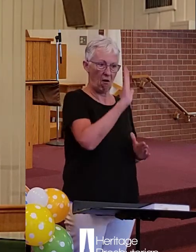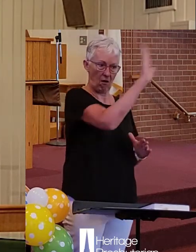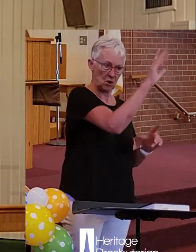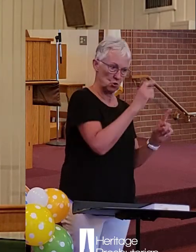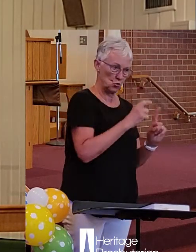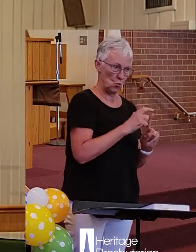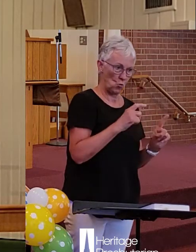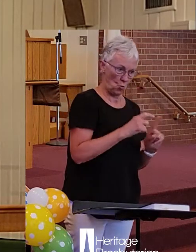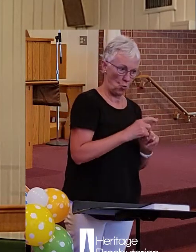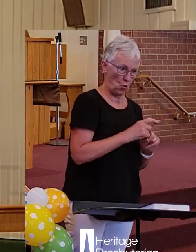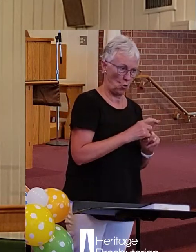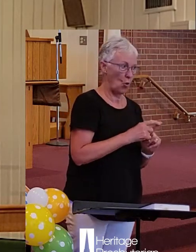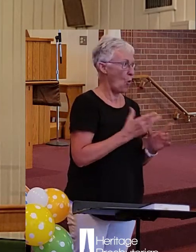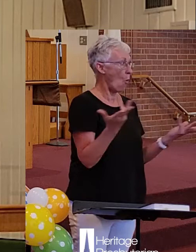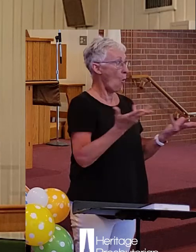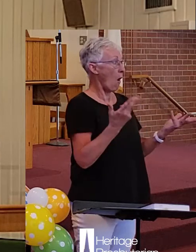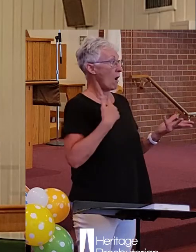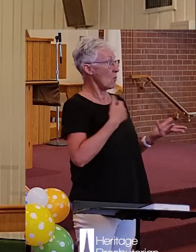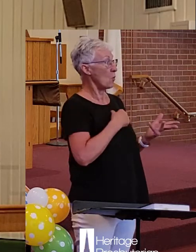Well,